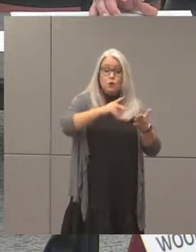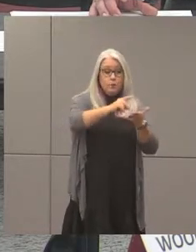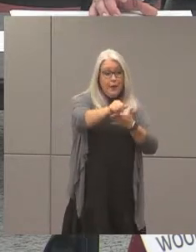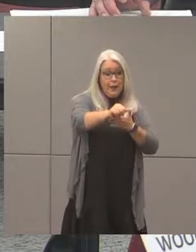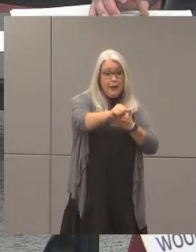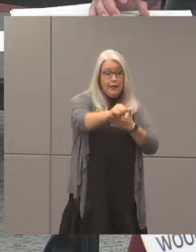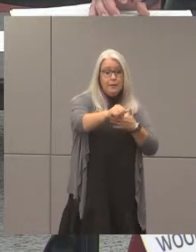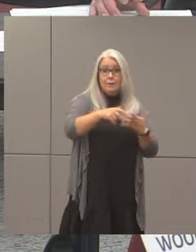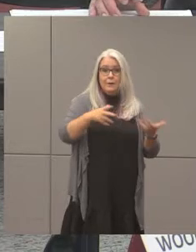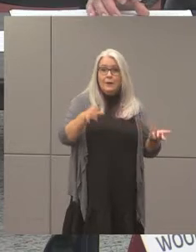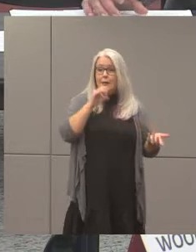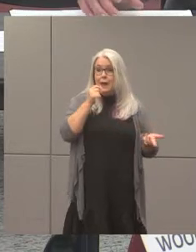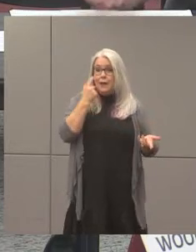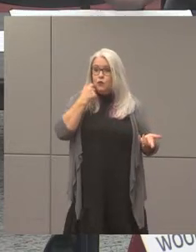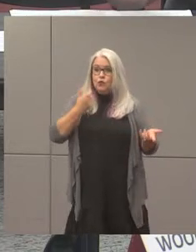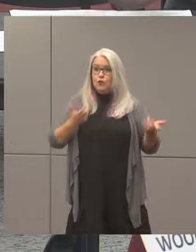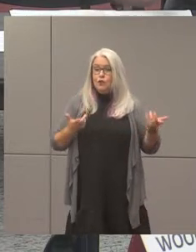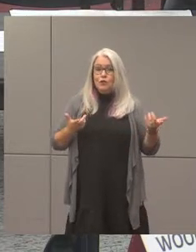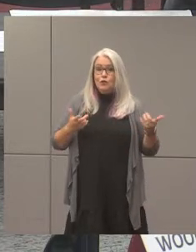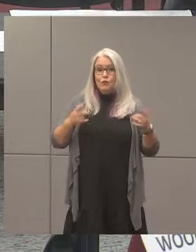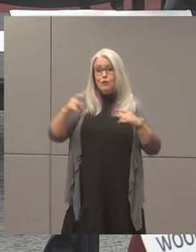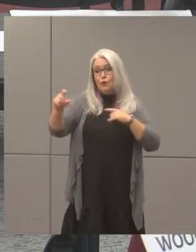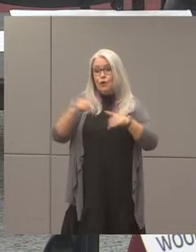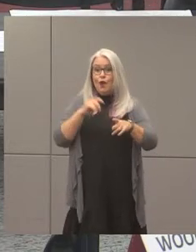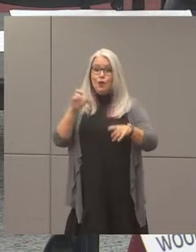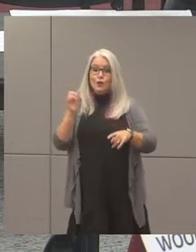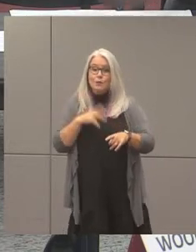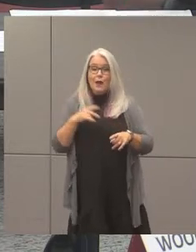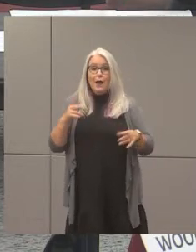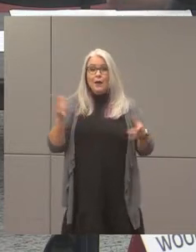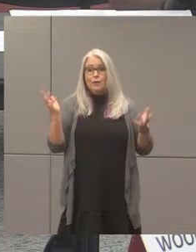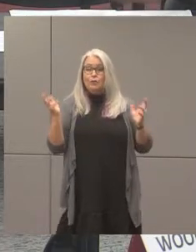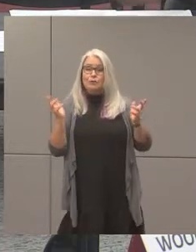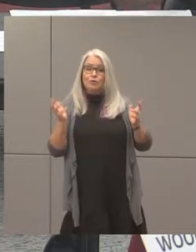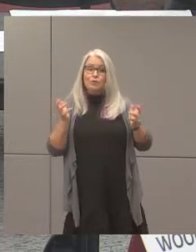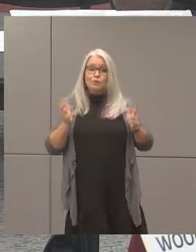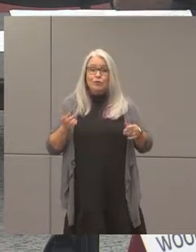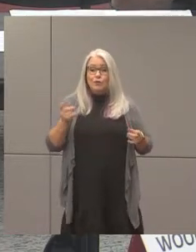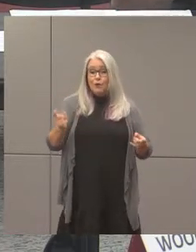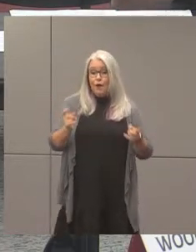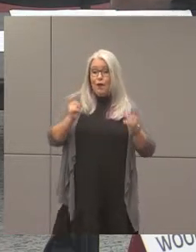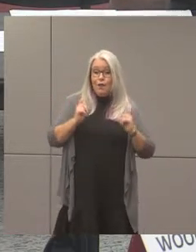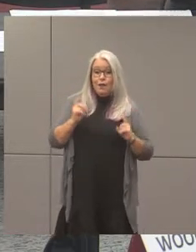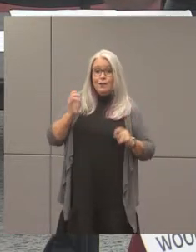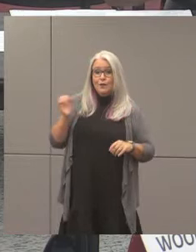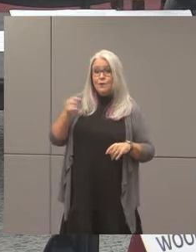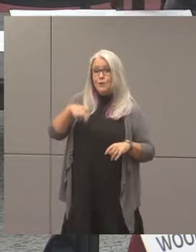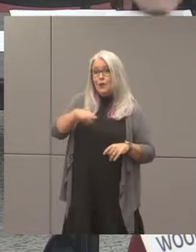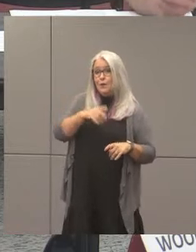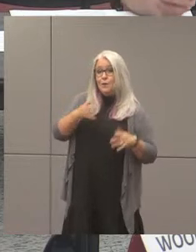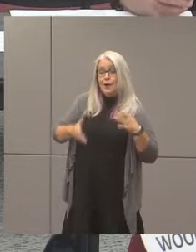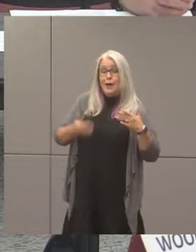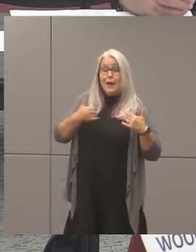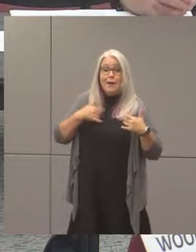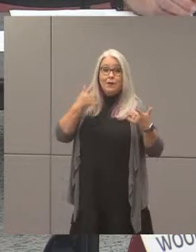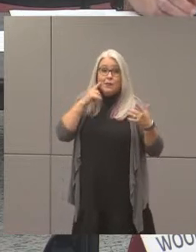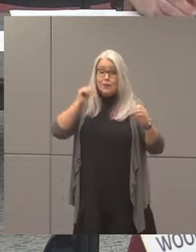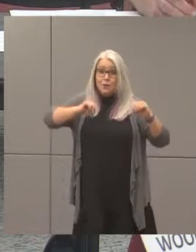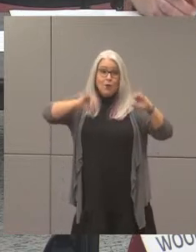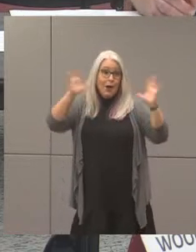have not just been like, yeah, call us back in this little subscript. Hey, give us a call. We might have a surprise for you that you might not